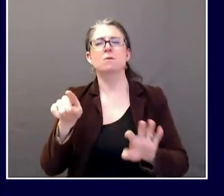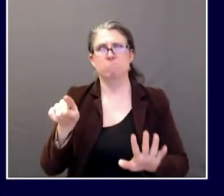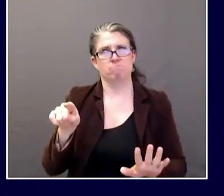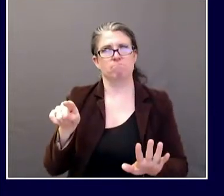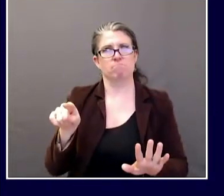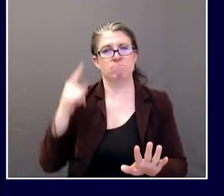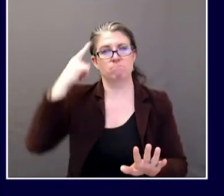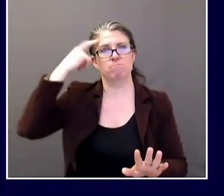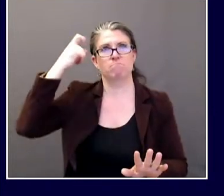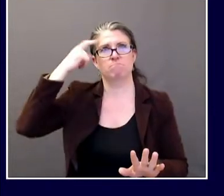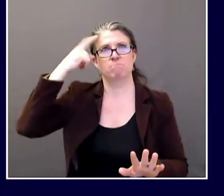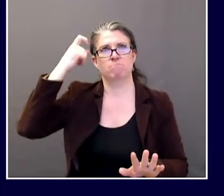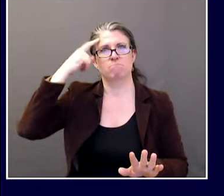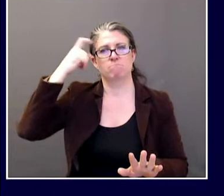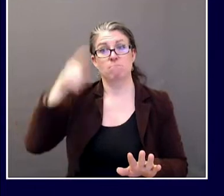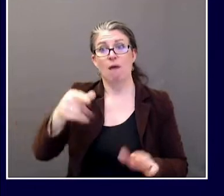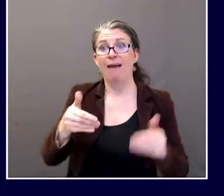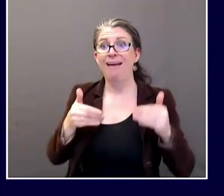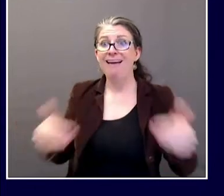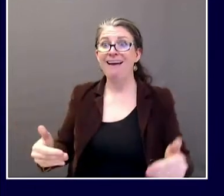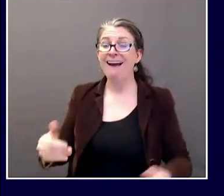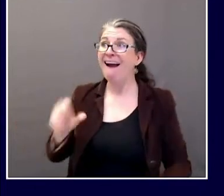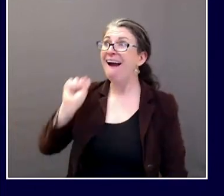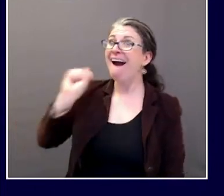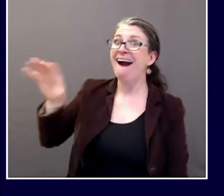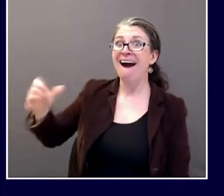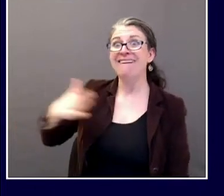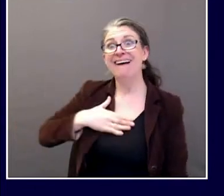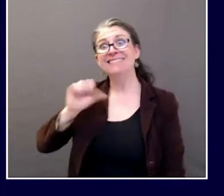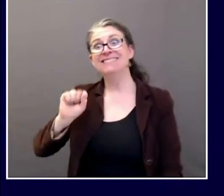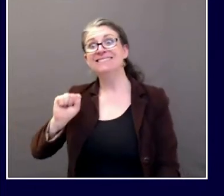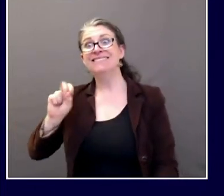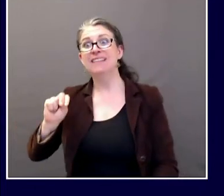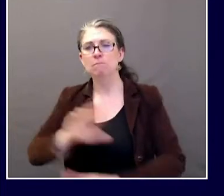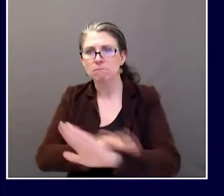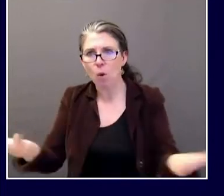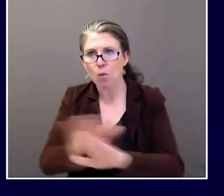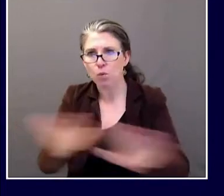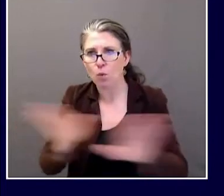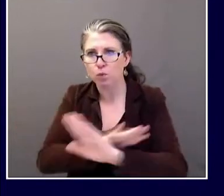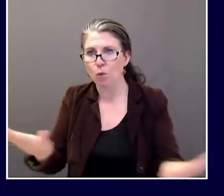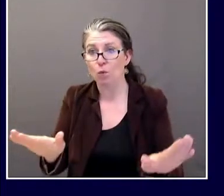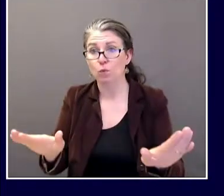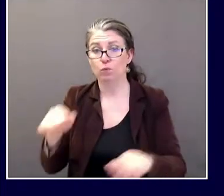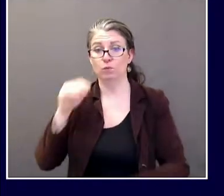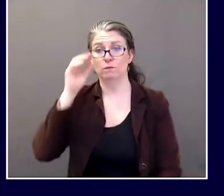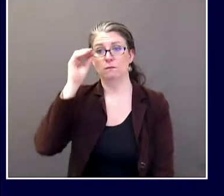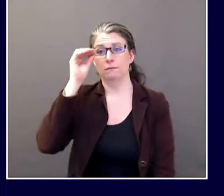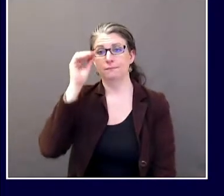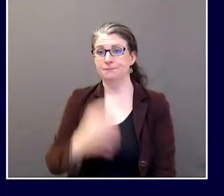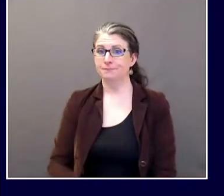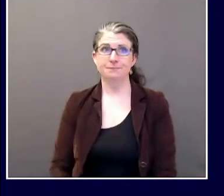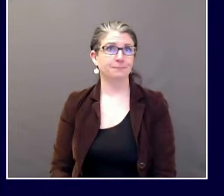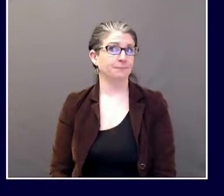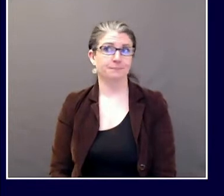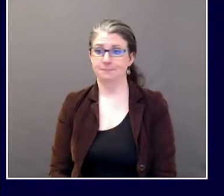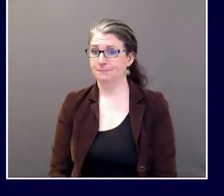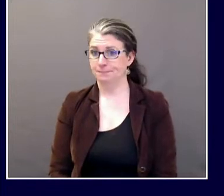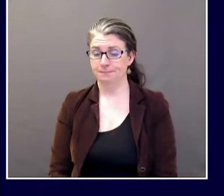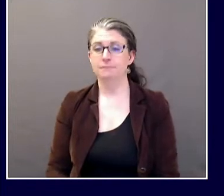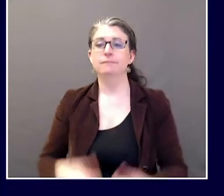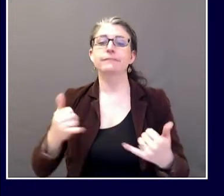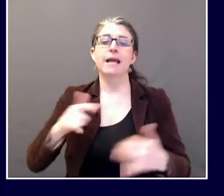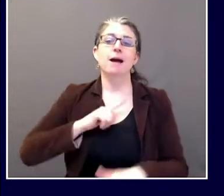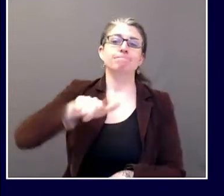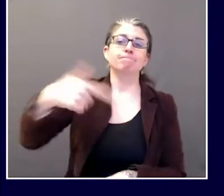like your social security number. So with that, we're going to turn things over to our colleagues in the media. The first question of the